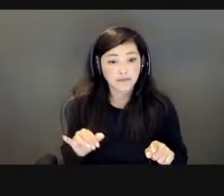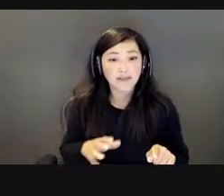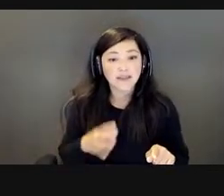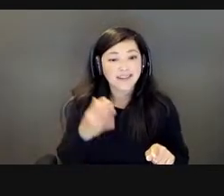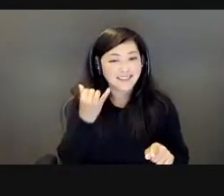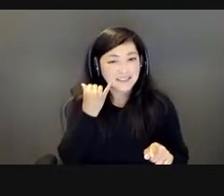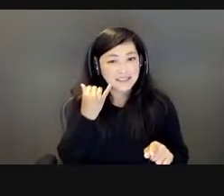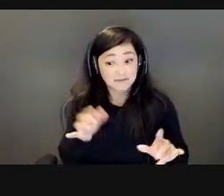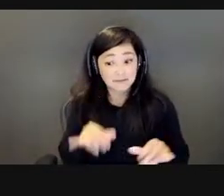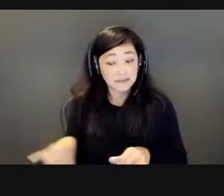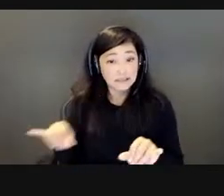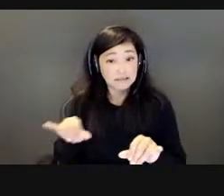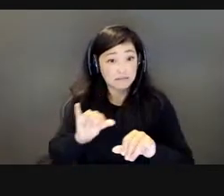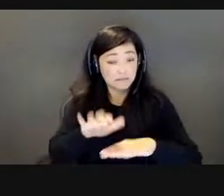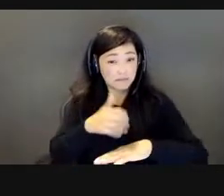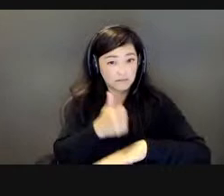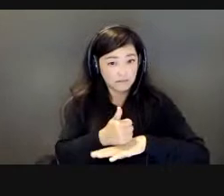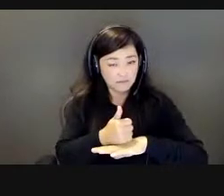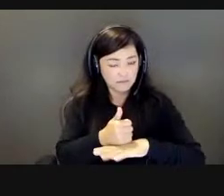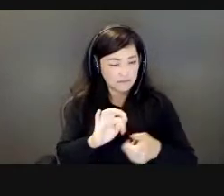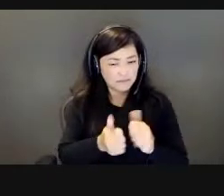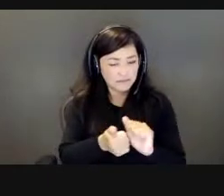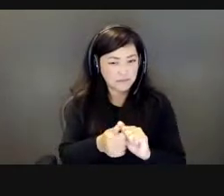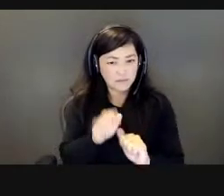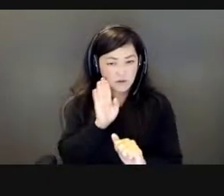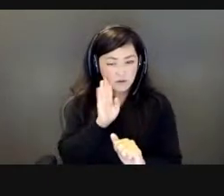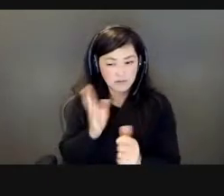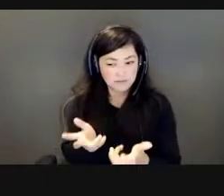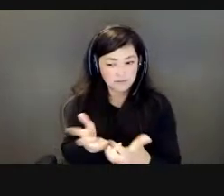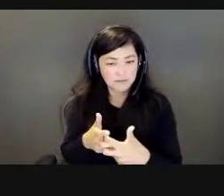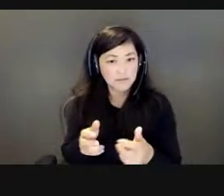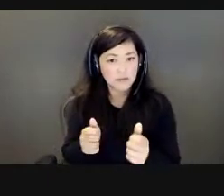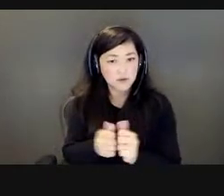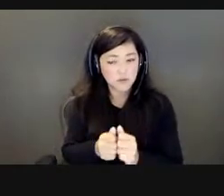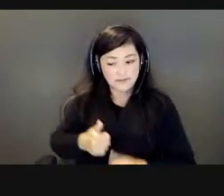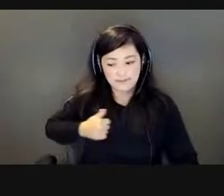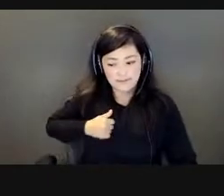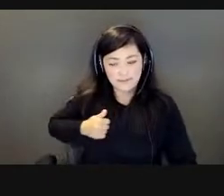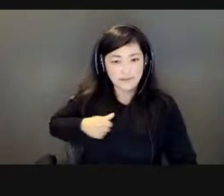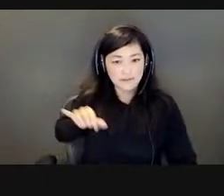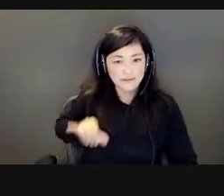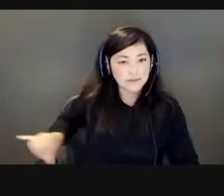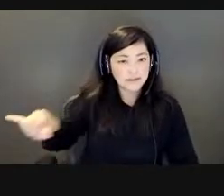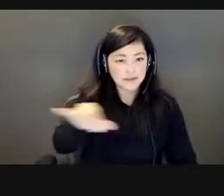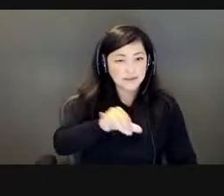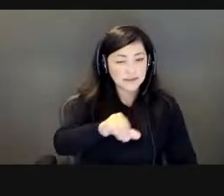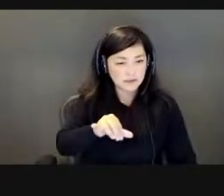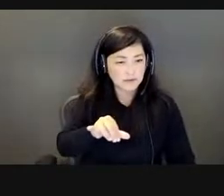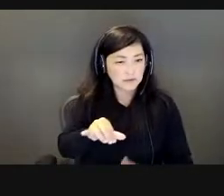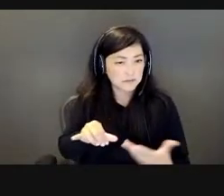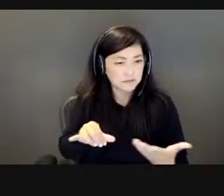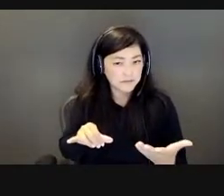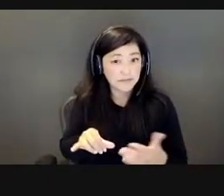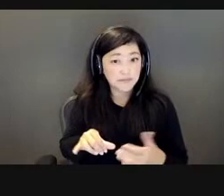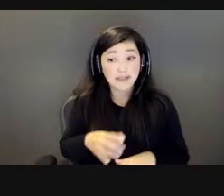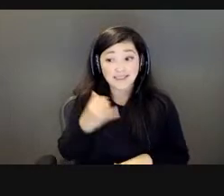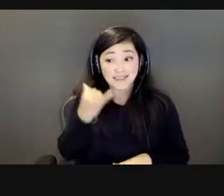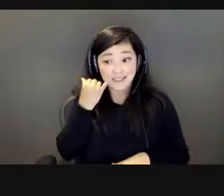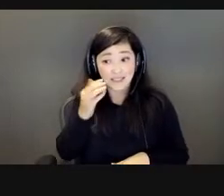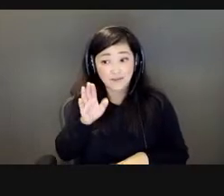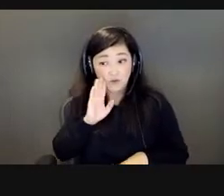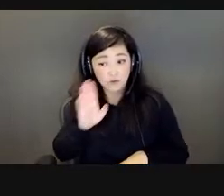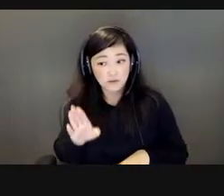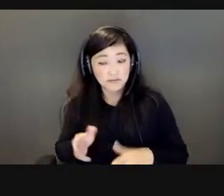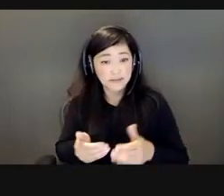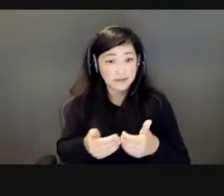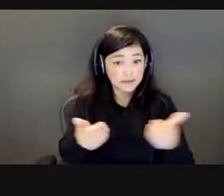they're creating, how those will relate to the Canadian Standards Association, and whether those things will be kept